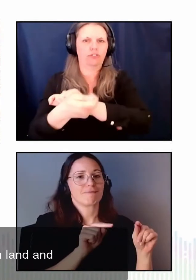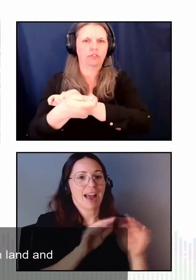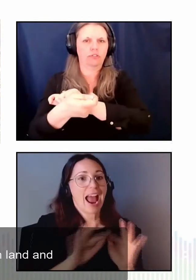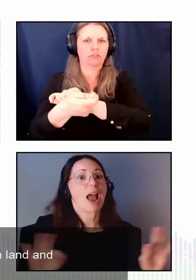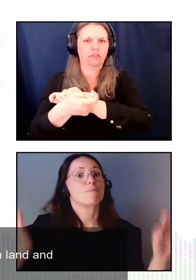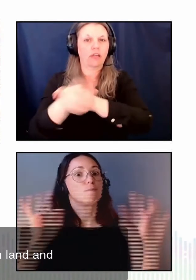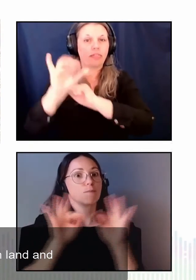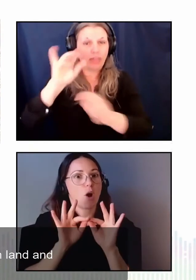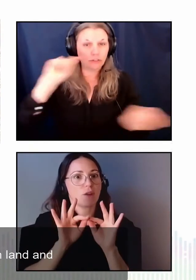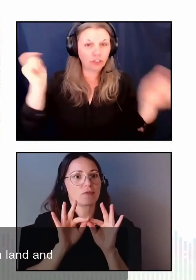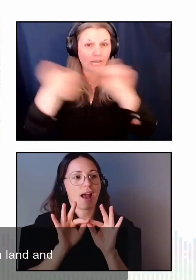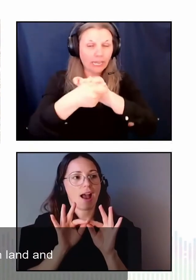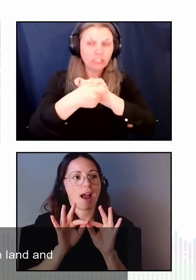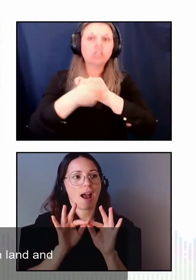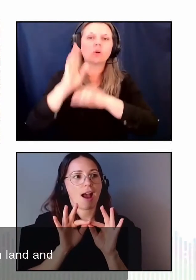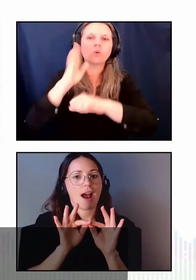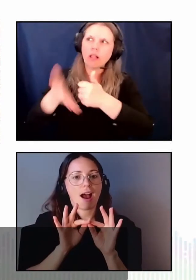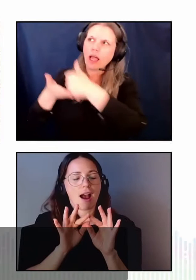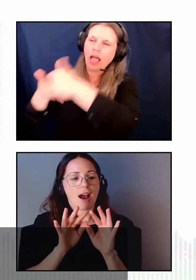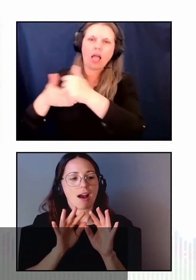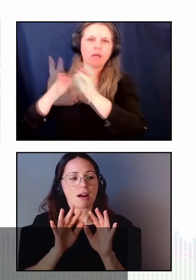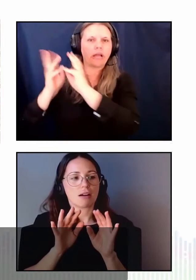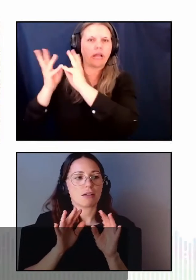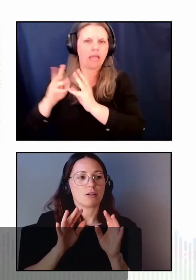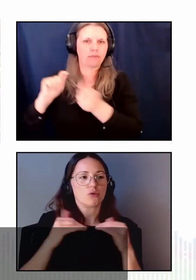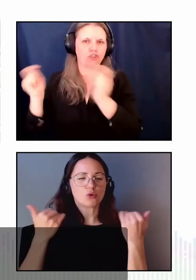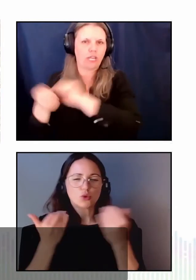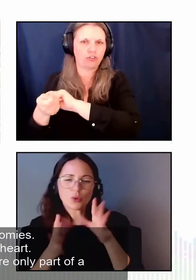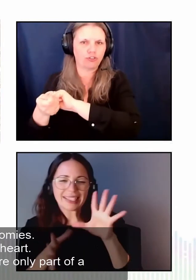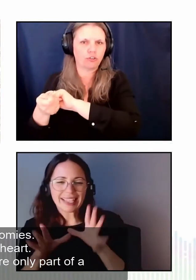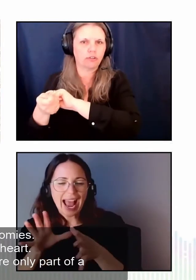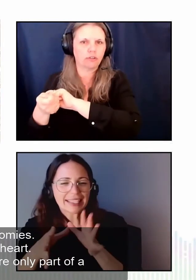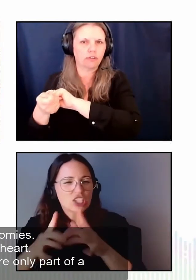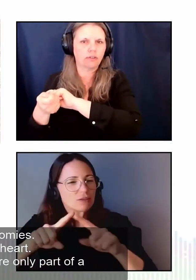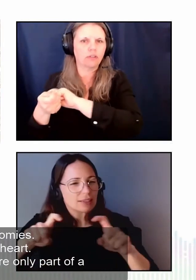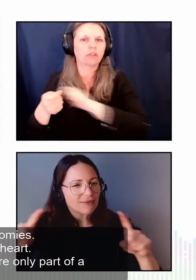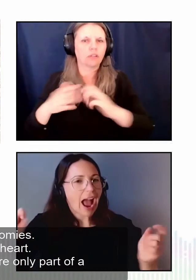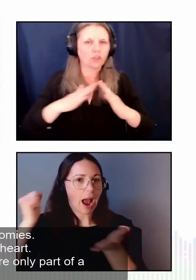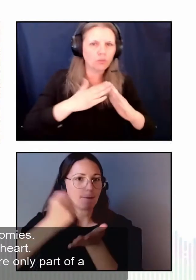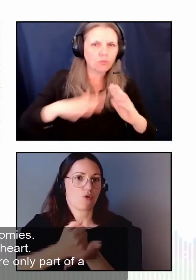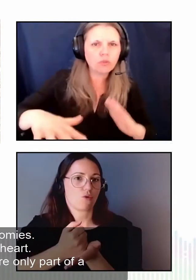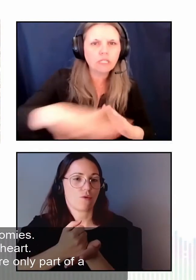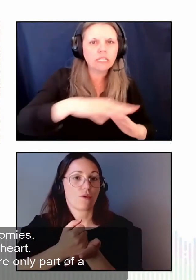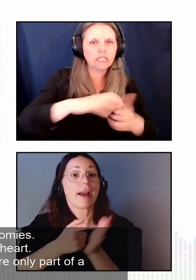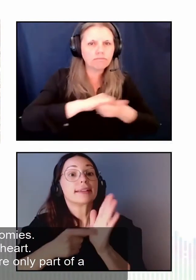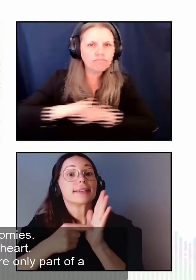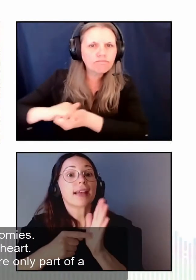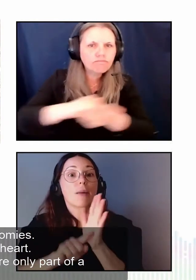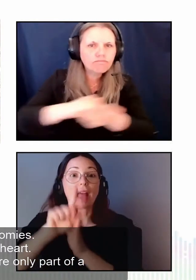adaptive climate change strategies with land and relationships with communities, peoples, and